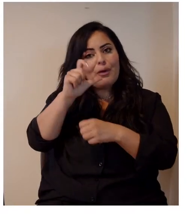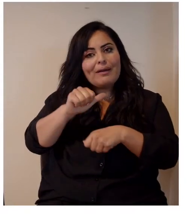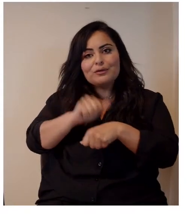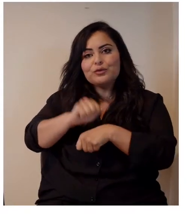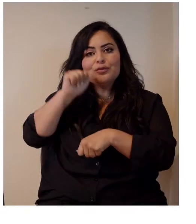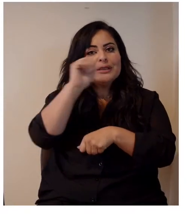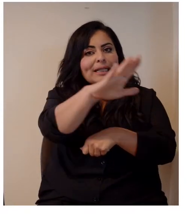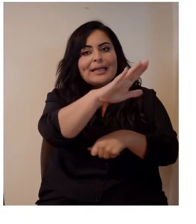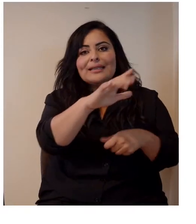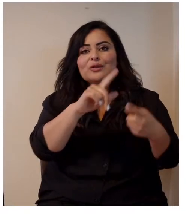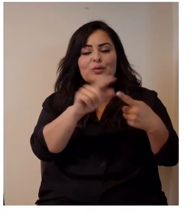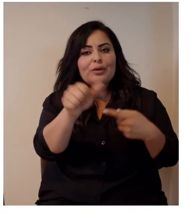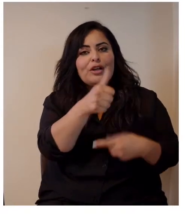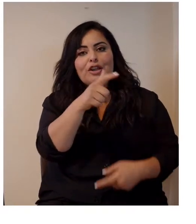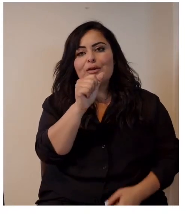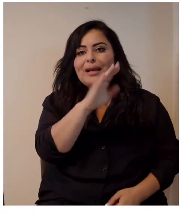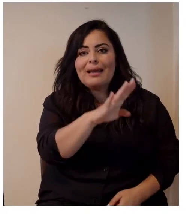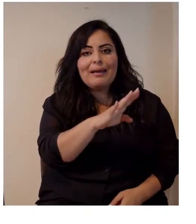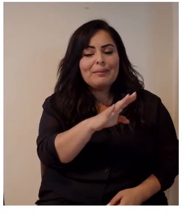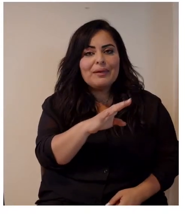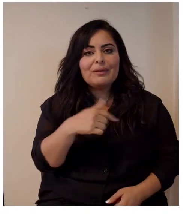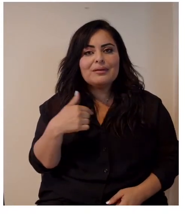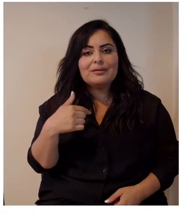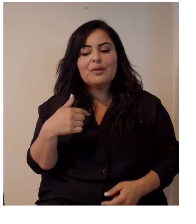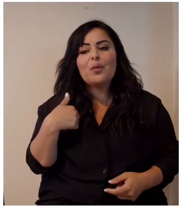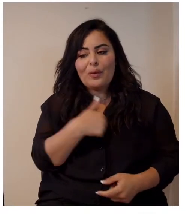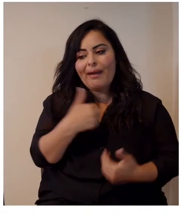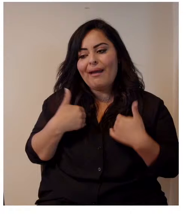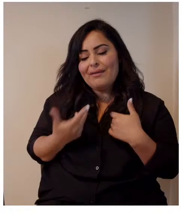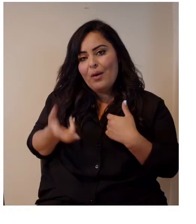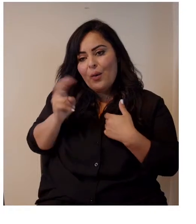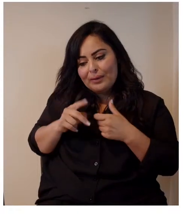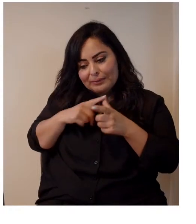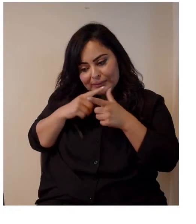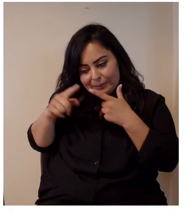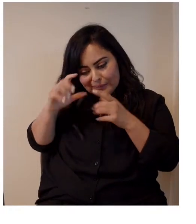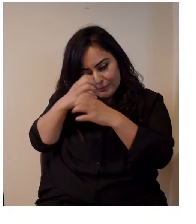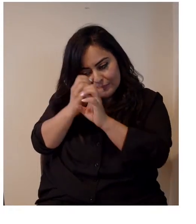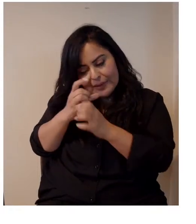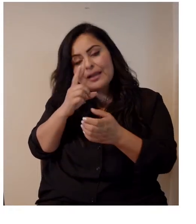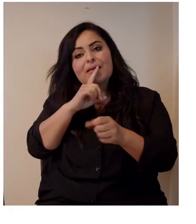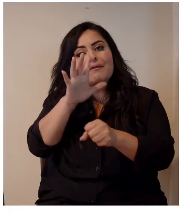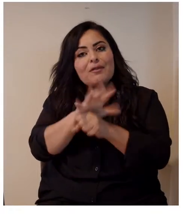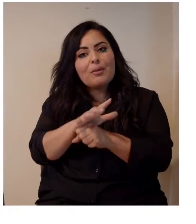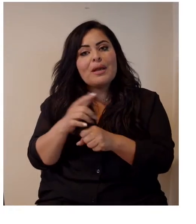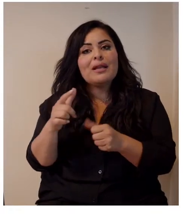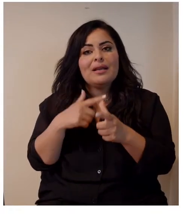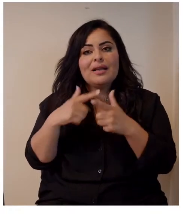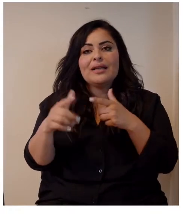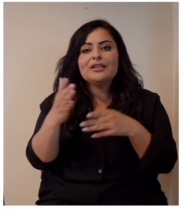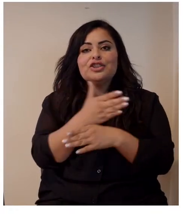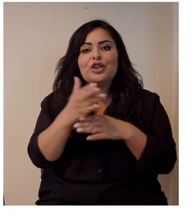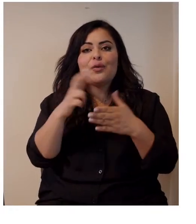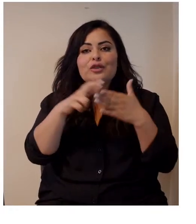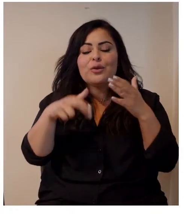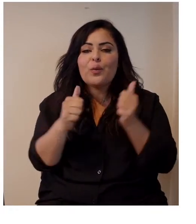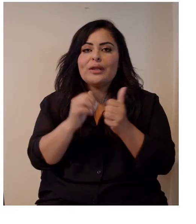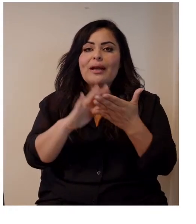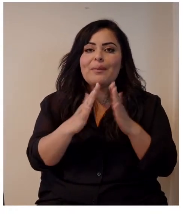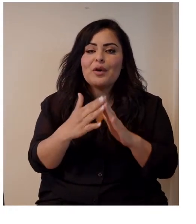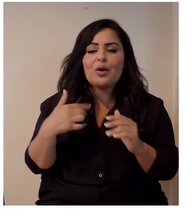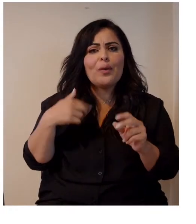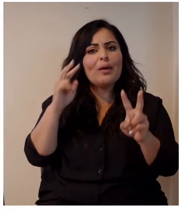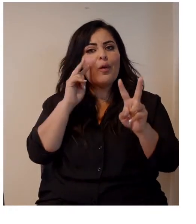samples to another lab to be confirmed. And we look forward to sharing our results with the community and look forward to having all